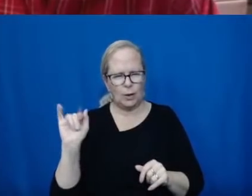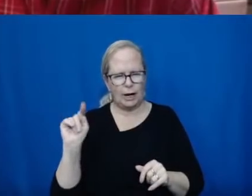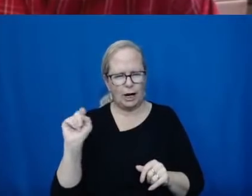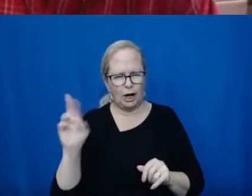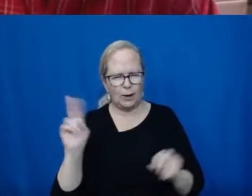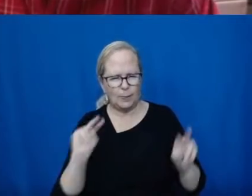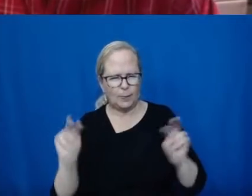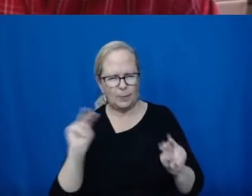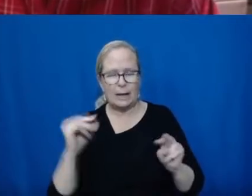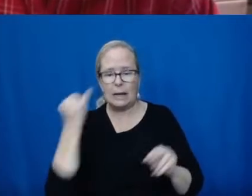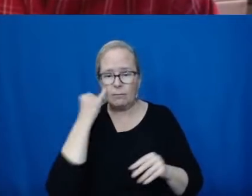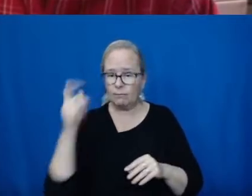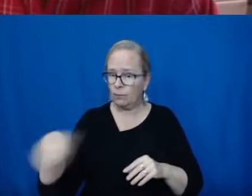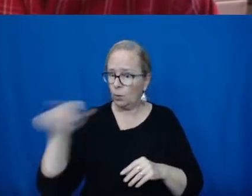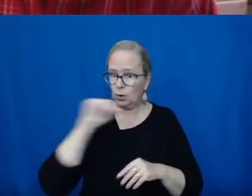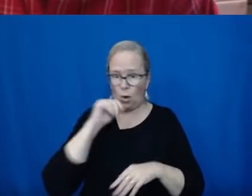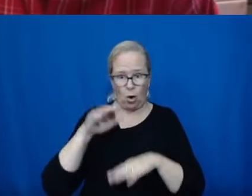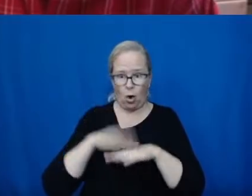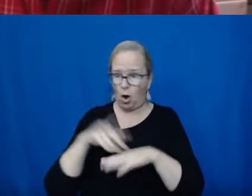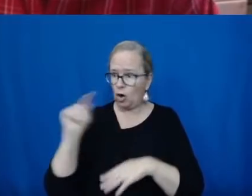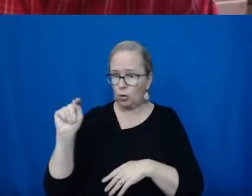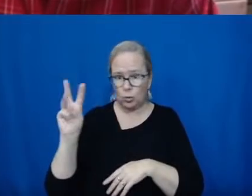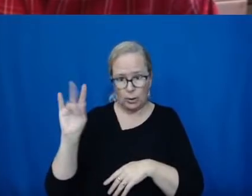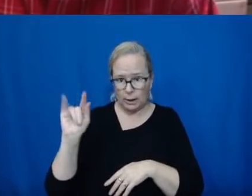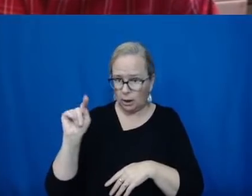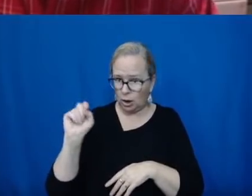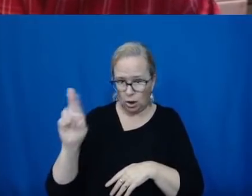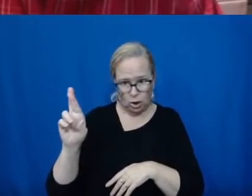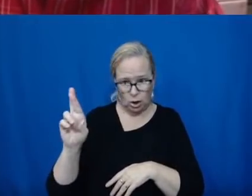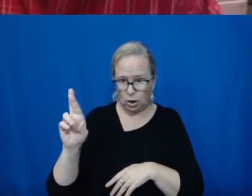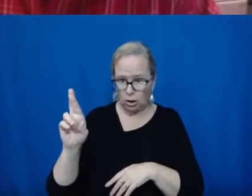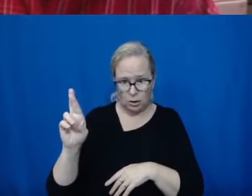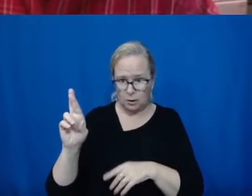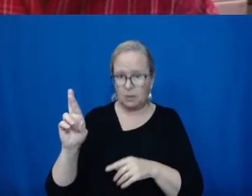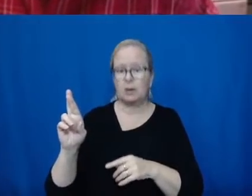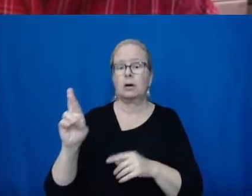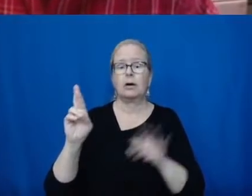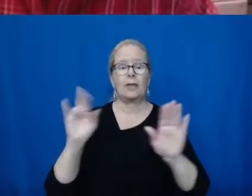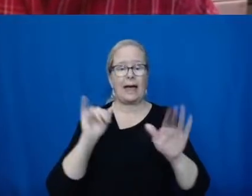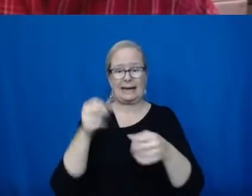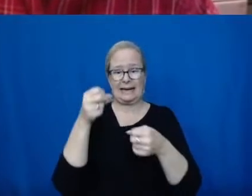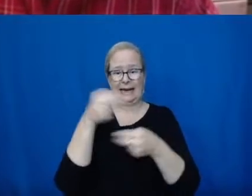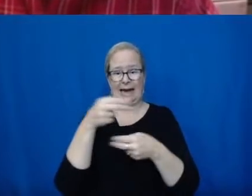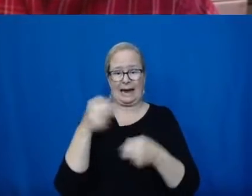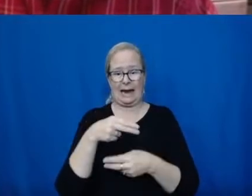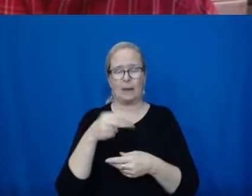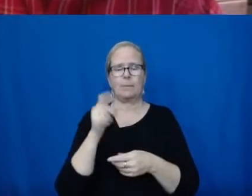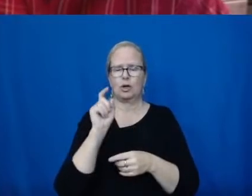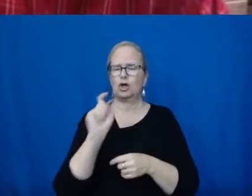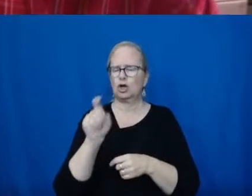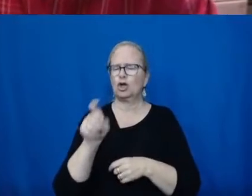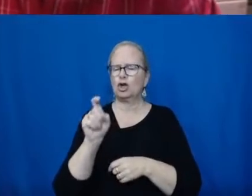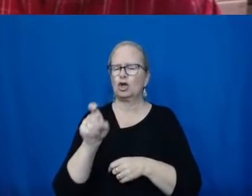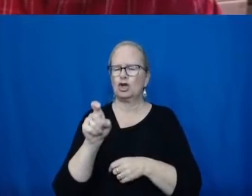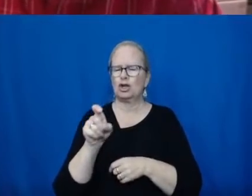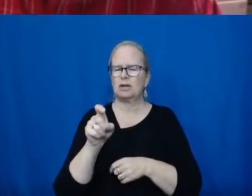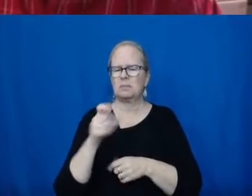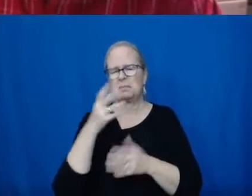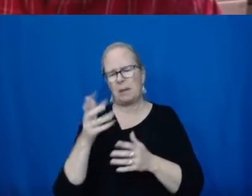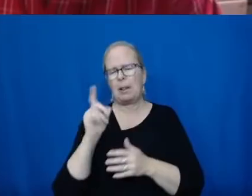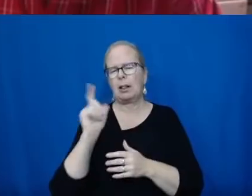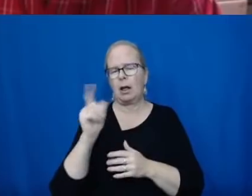appear on the POP AB website later today, as well as clips of this presentation and